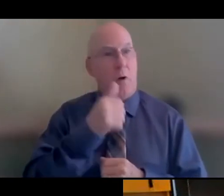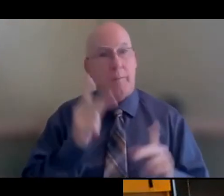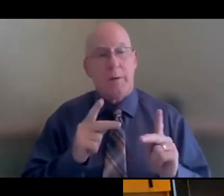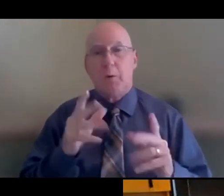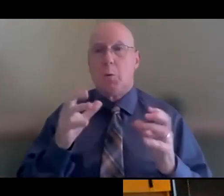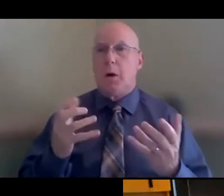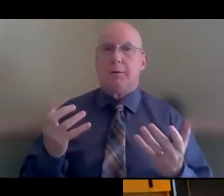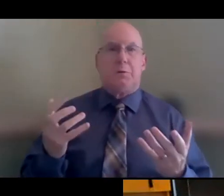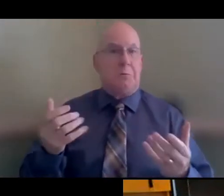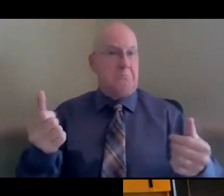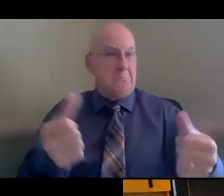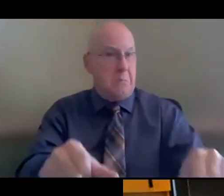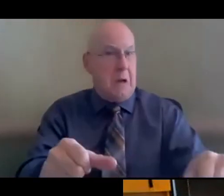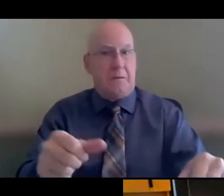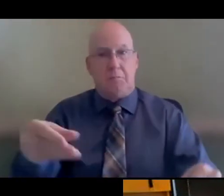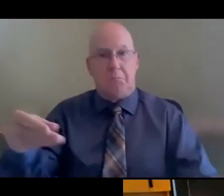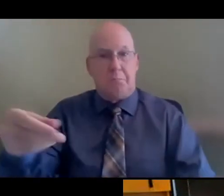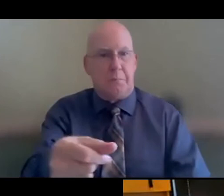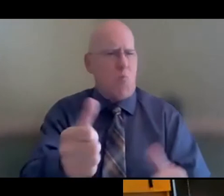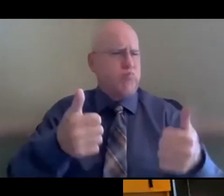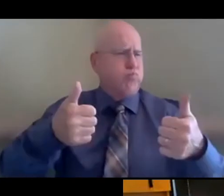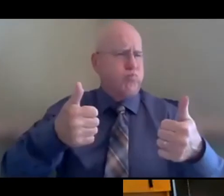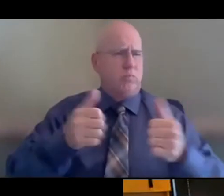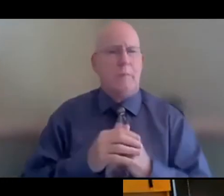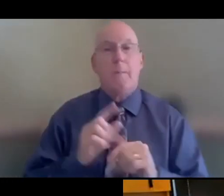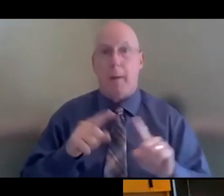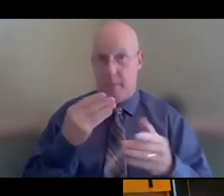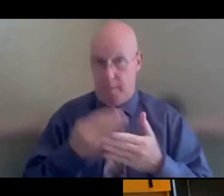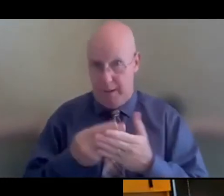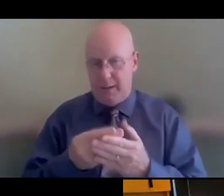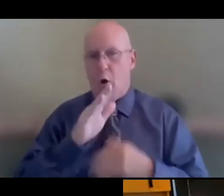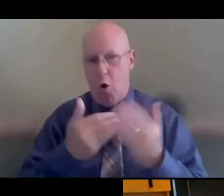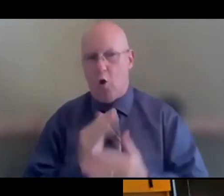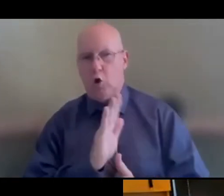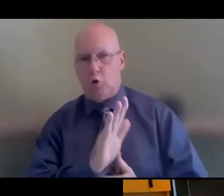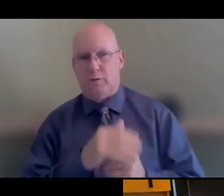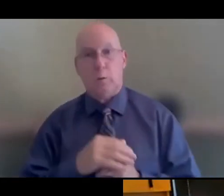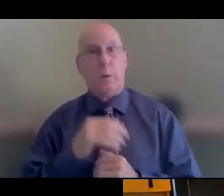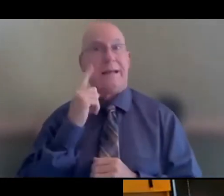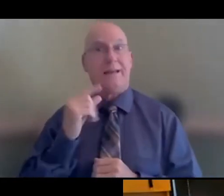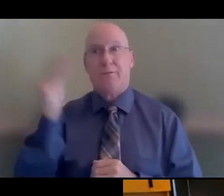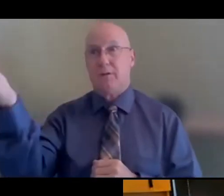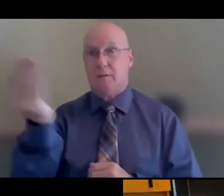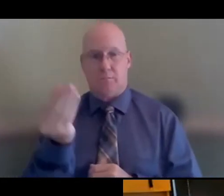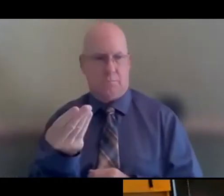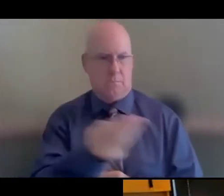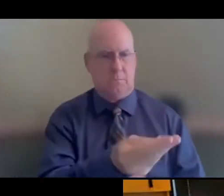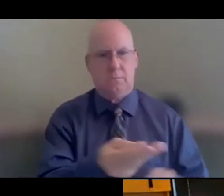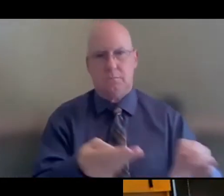they could, and they knew for sure it was just going to go to her. And gifts that we've received for her, we've put in there as well. So,